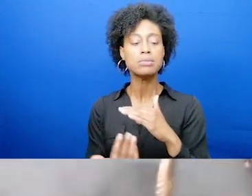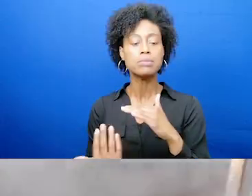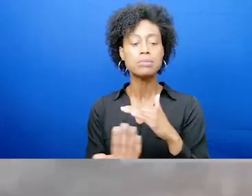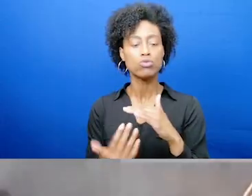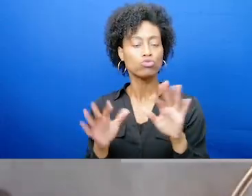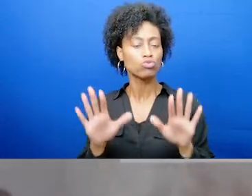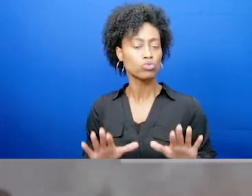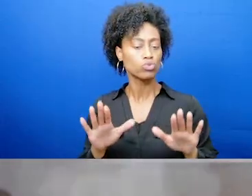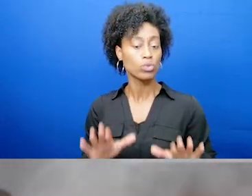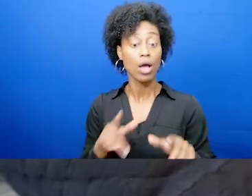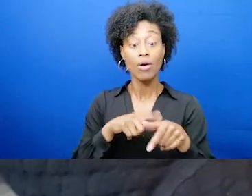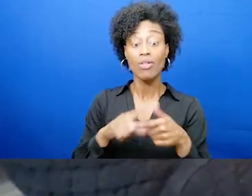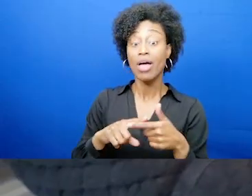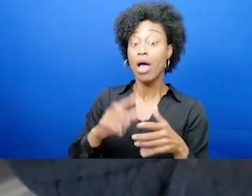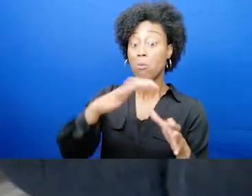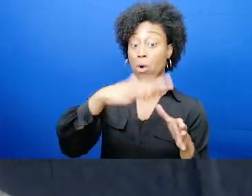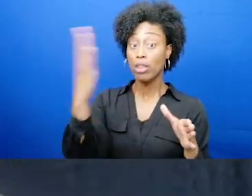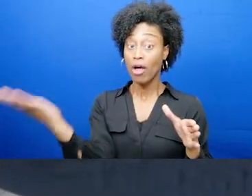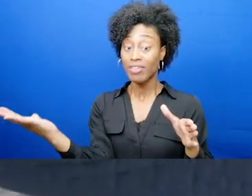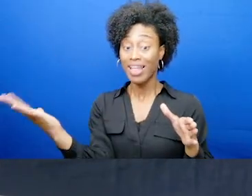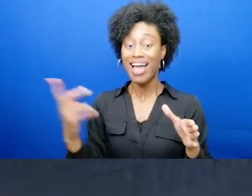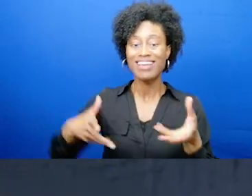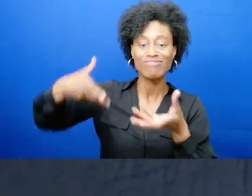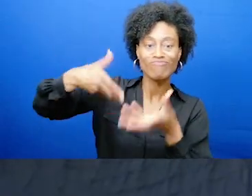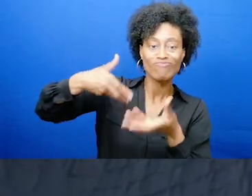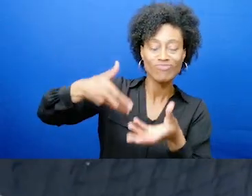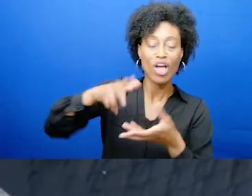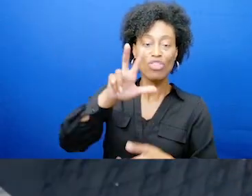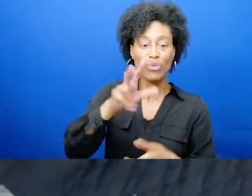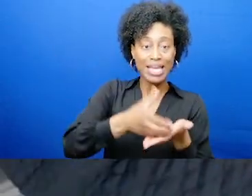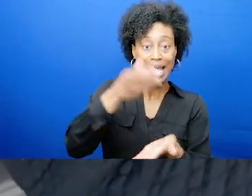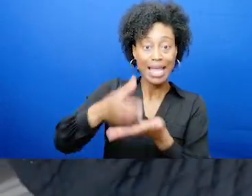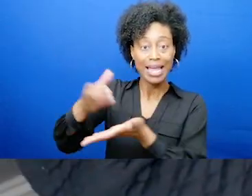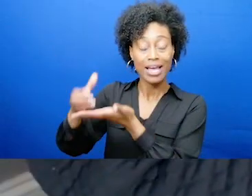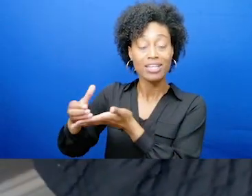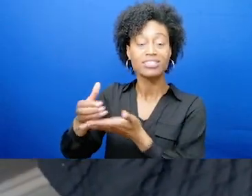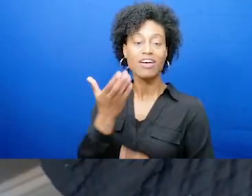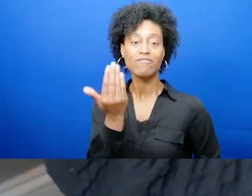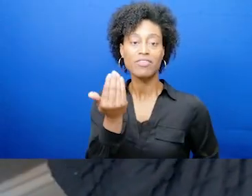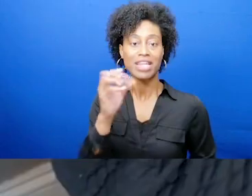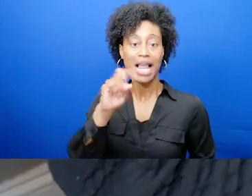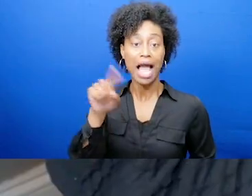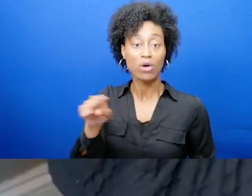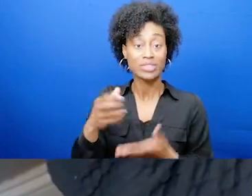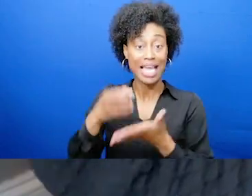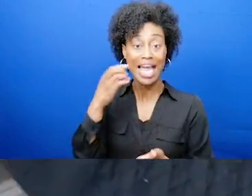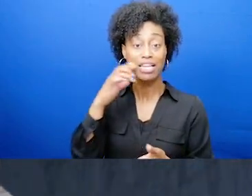add 3 15-ounce cans of drained and rinsed black-eyed peas.